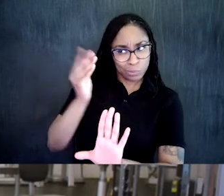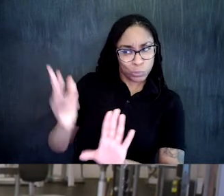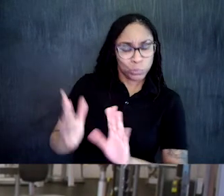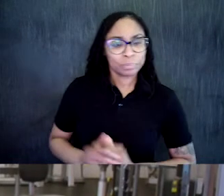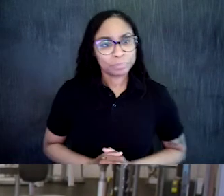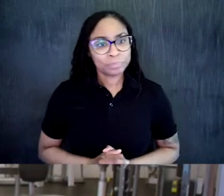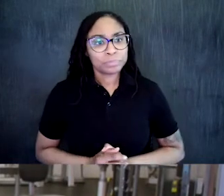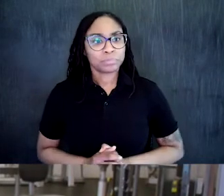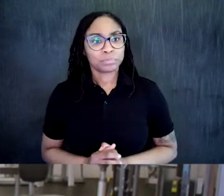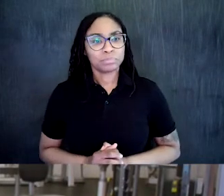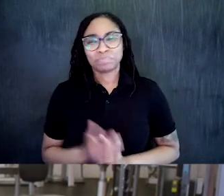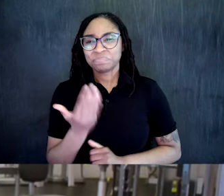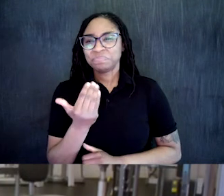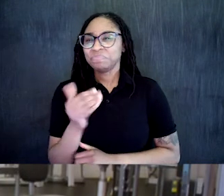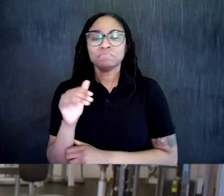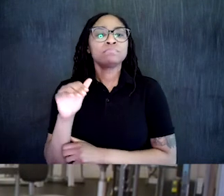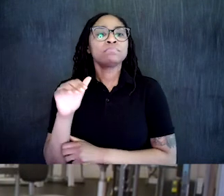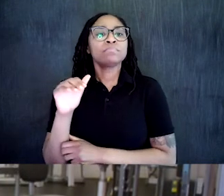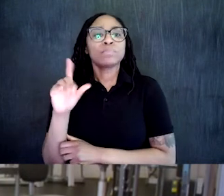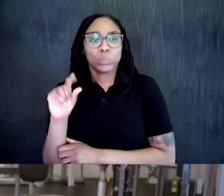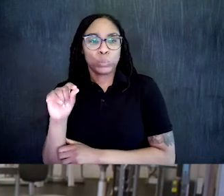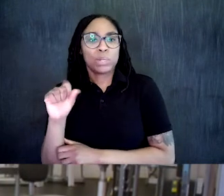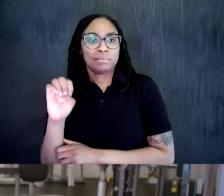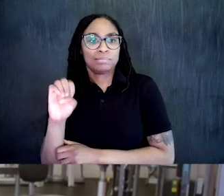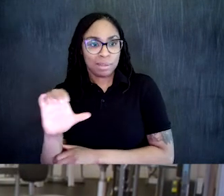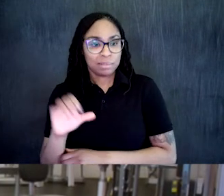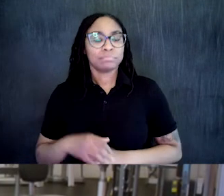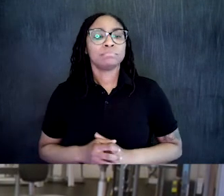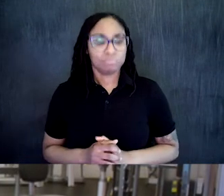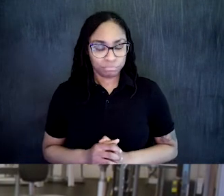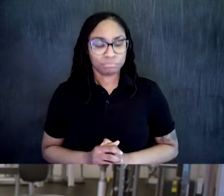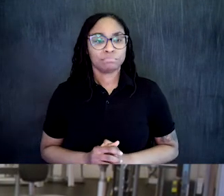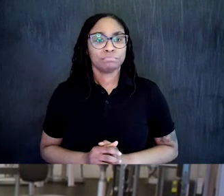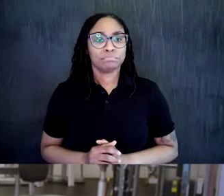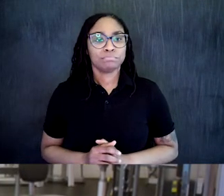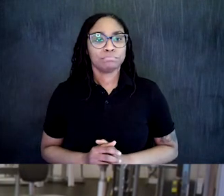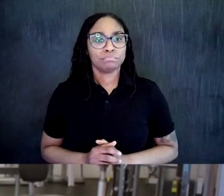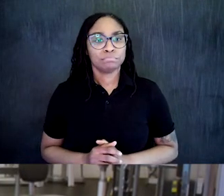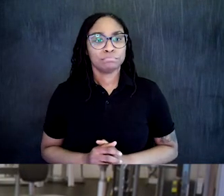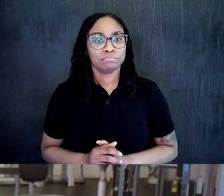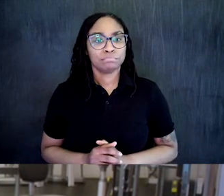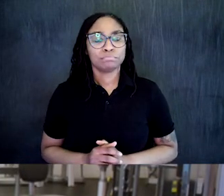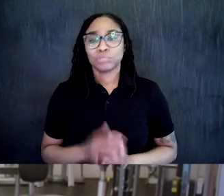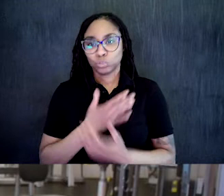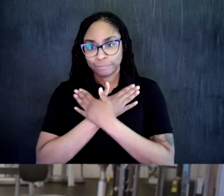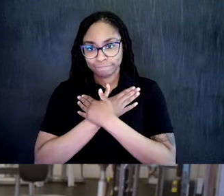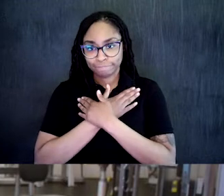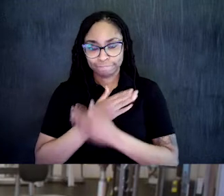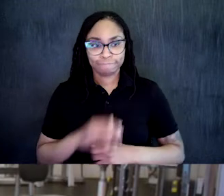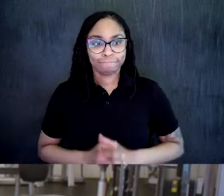brace against. This way you're not moving away. You don't have to work too much harder up there. And it gives you a more stable position to be able to move